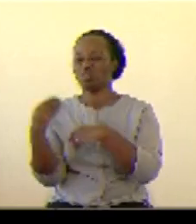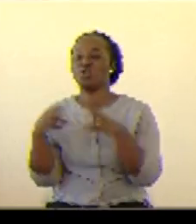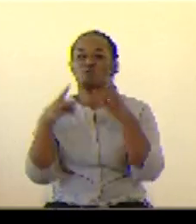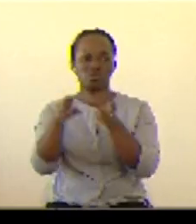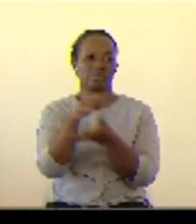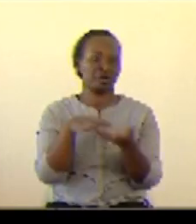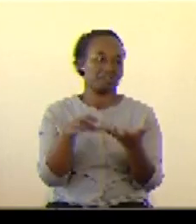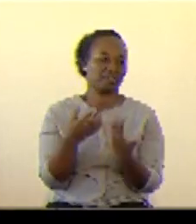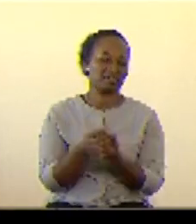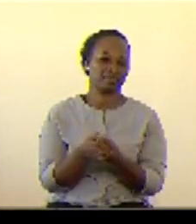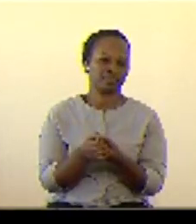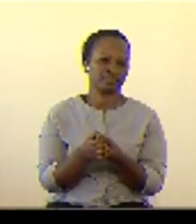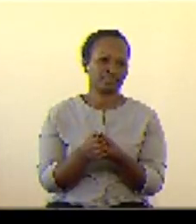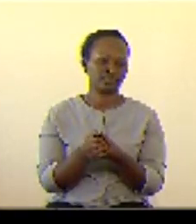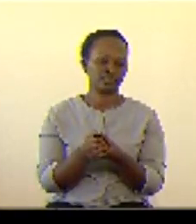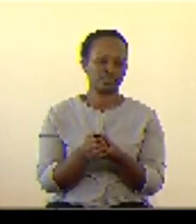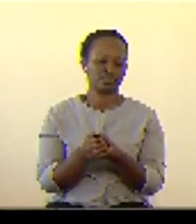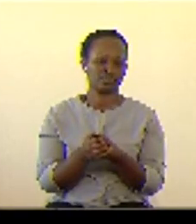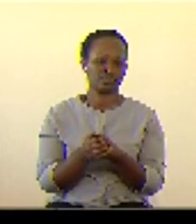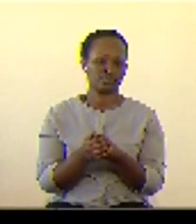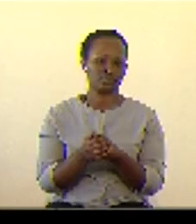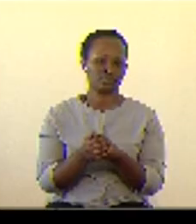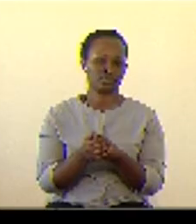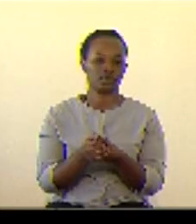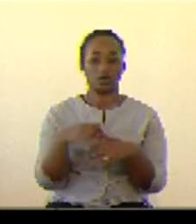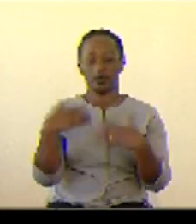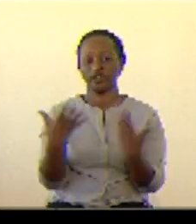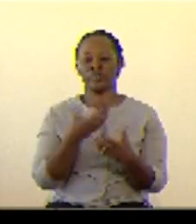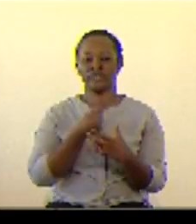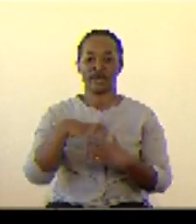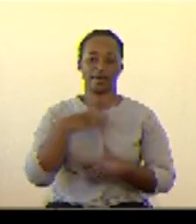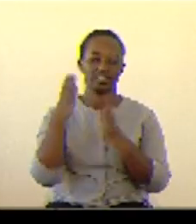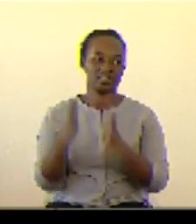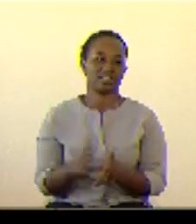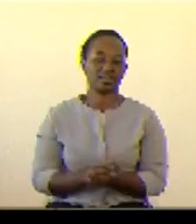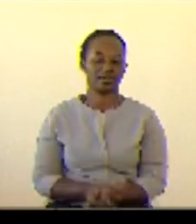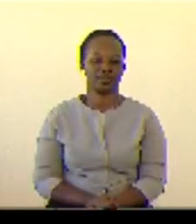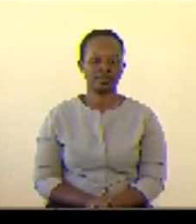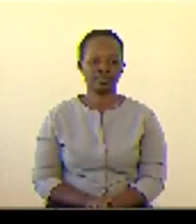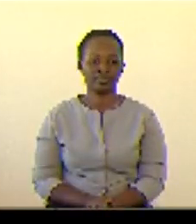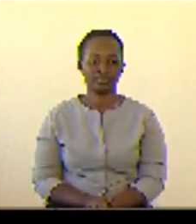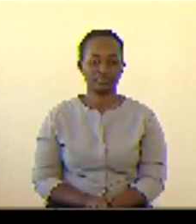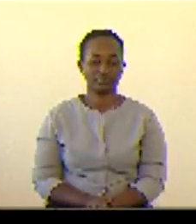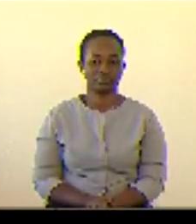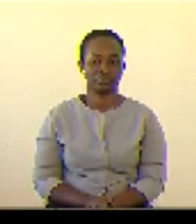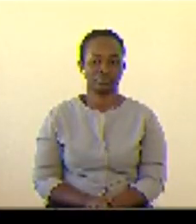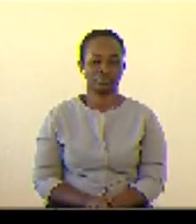You carry out physical goods anyhow. Maybe you have got a visitor. This visitor, on going back, you